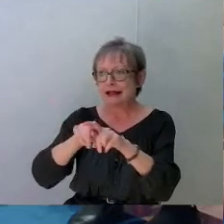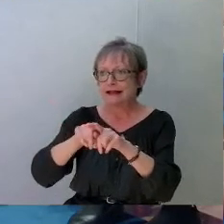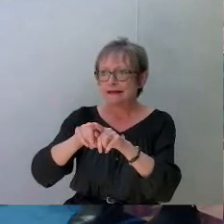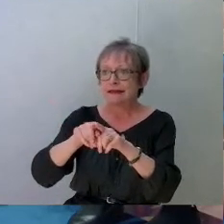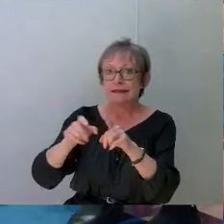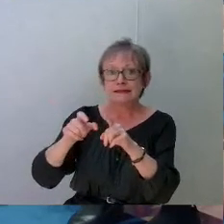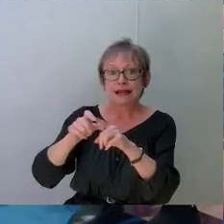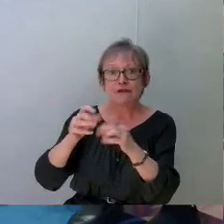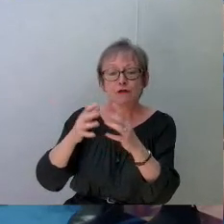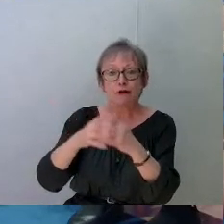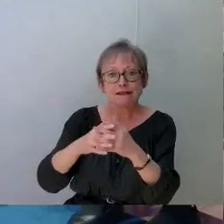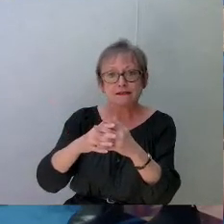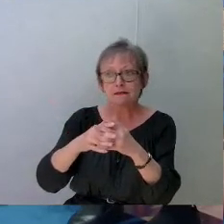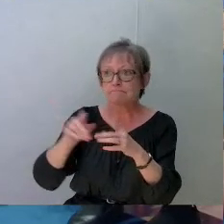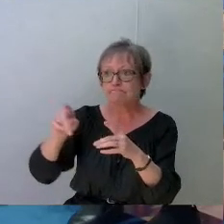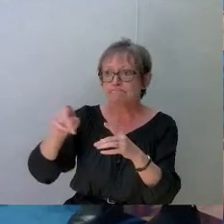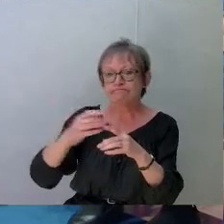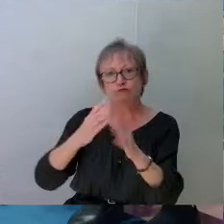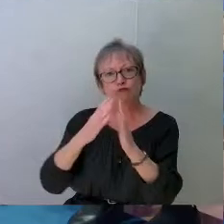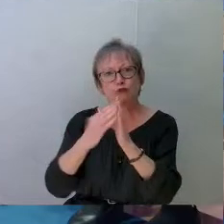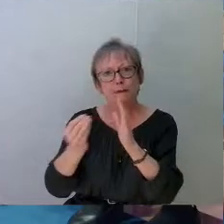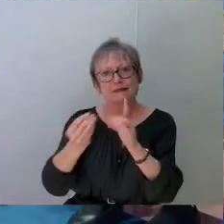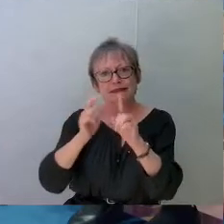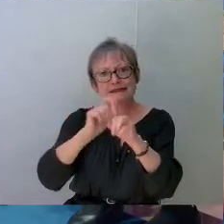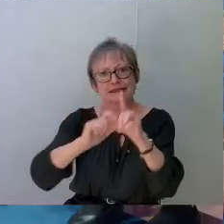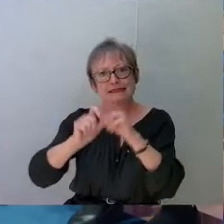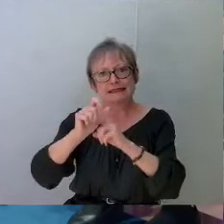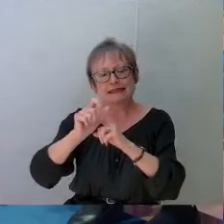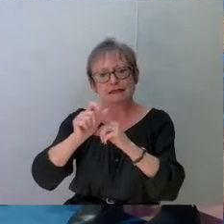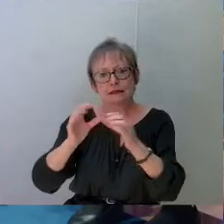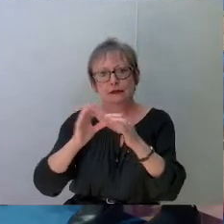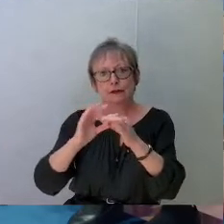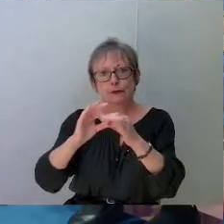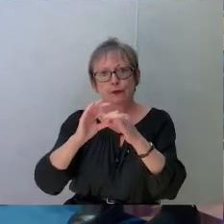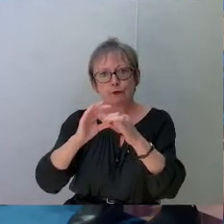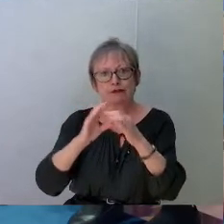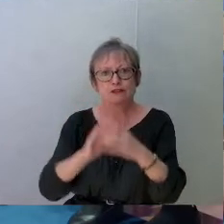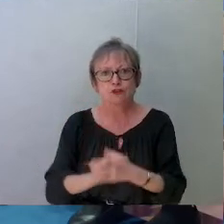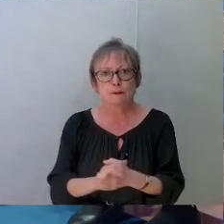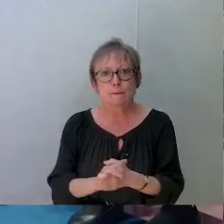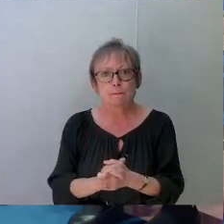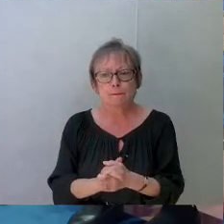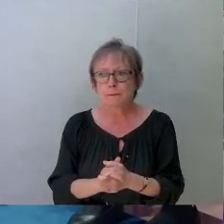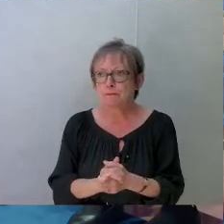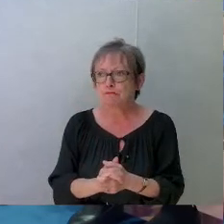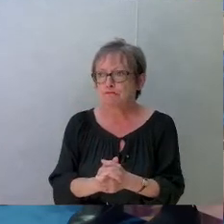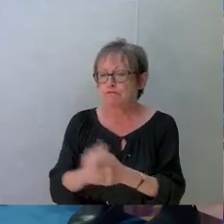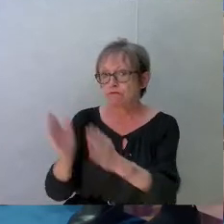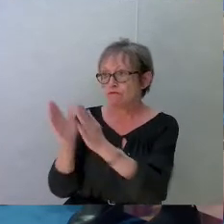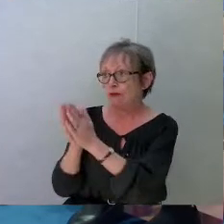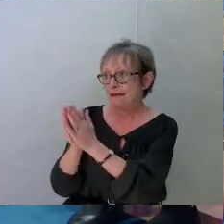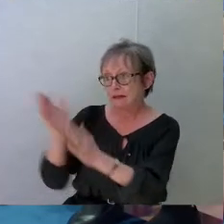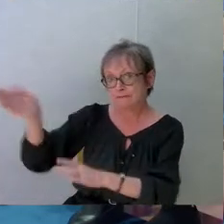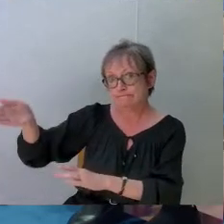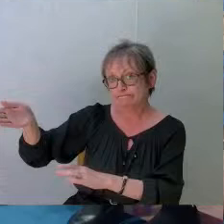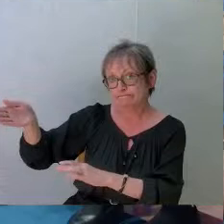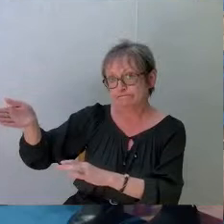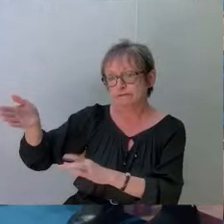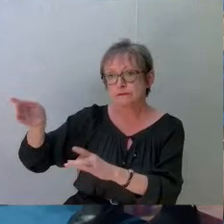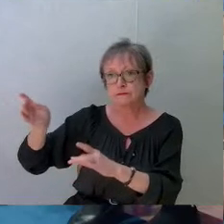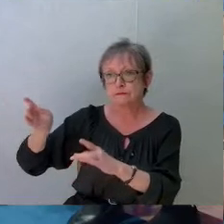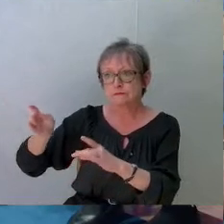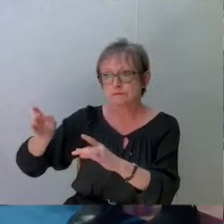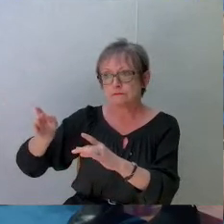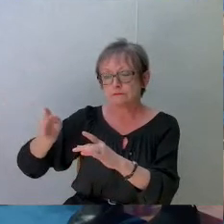to represent the city and to demonstrate that closeness of our relationship. On the right-hand side, you'll see